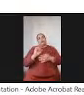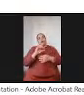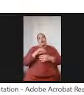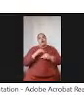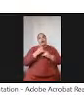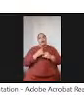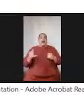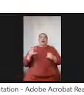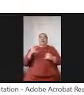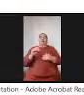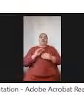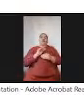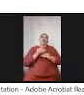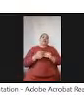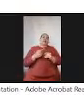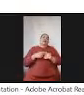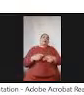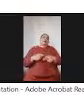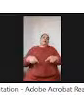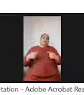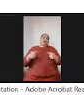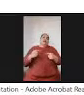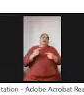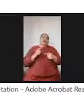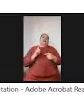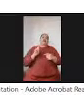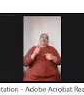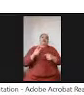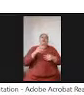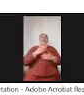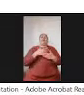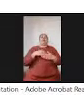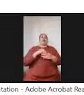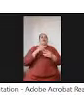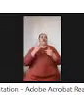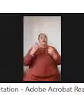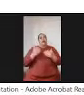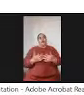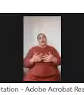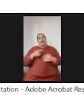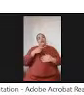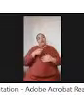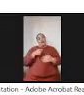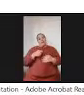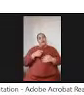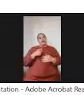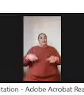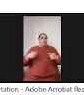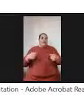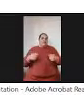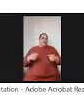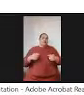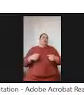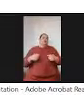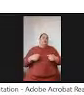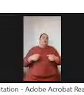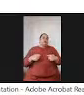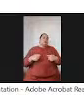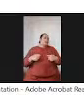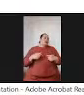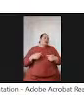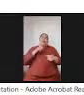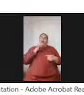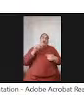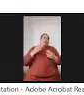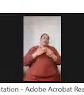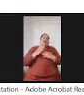projected for spending in the latter part of the financial year. So obviously that expenditure wouldn't have come through in the first